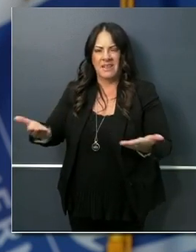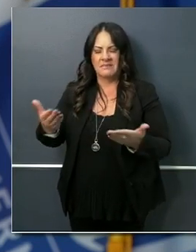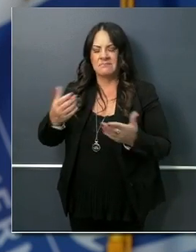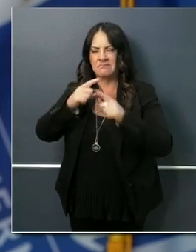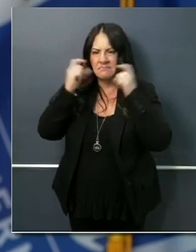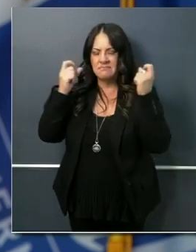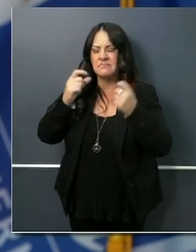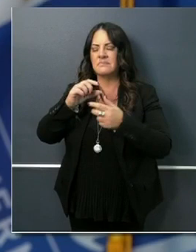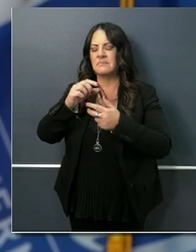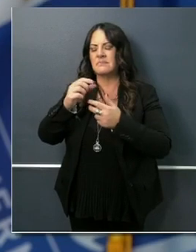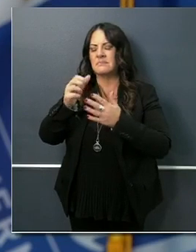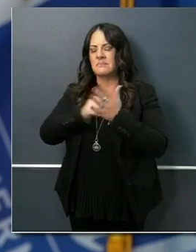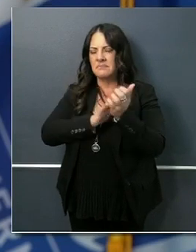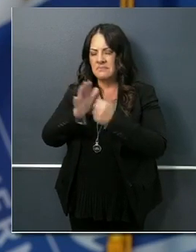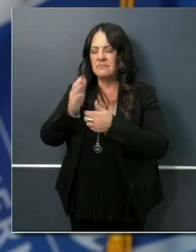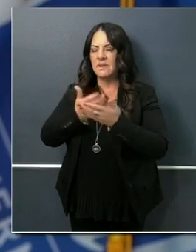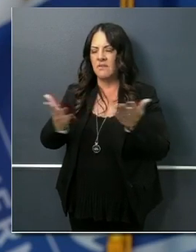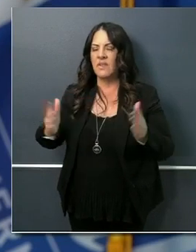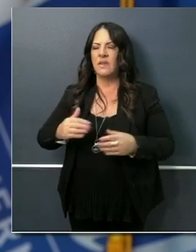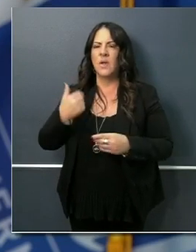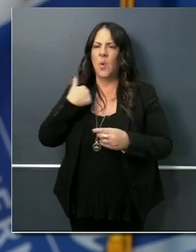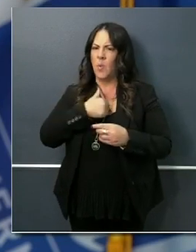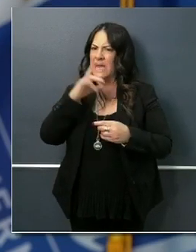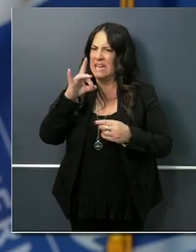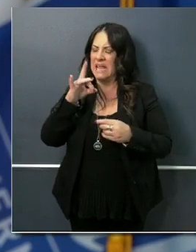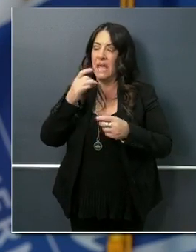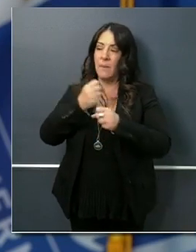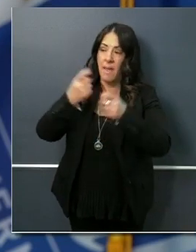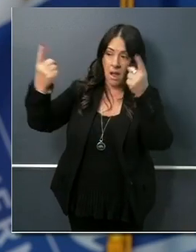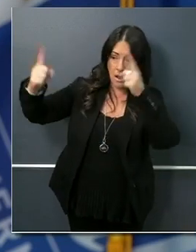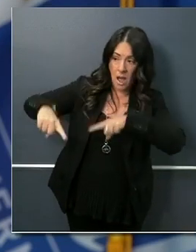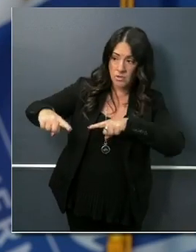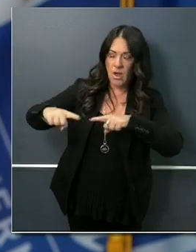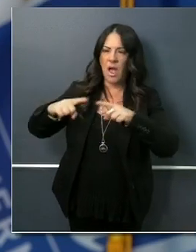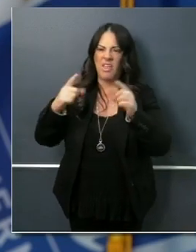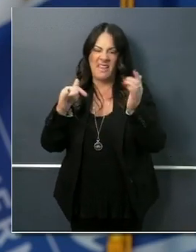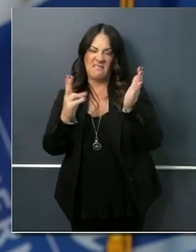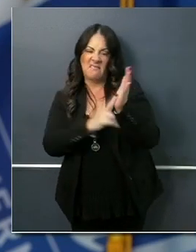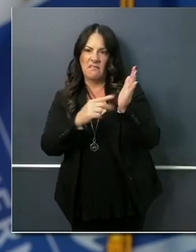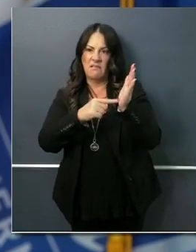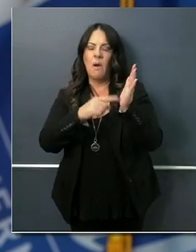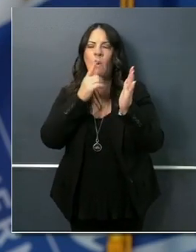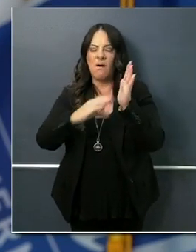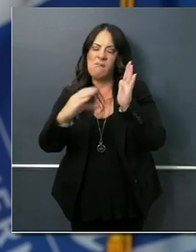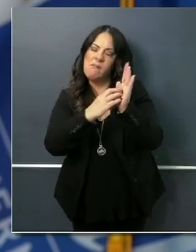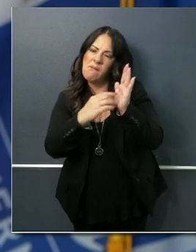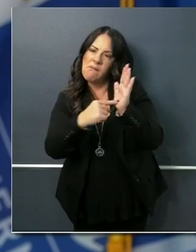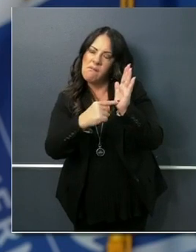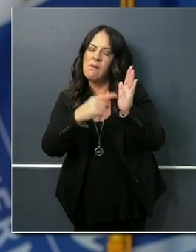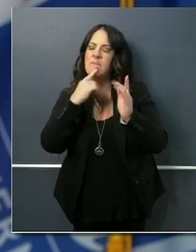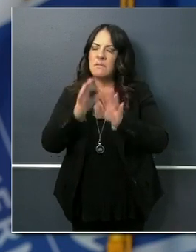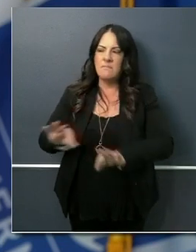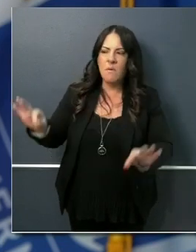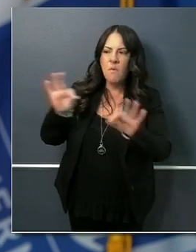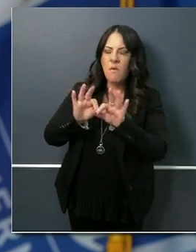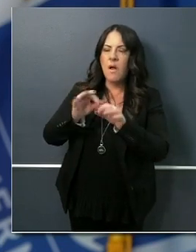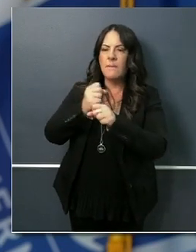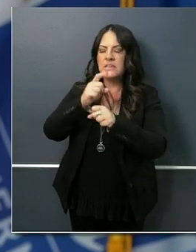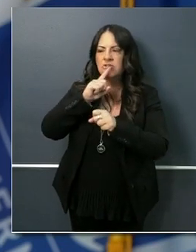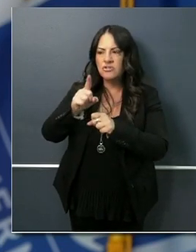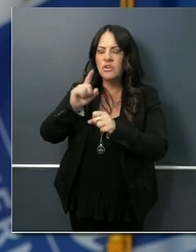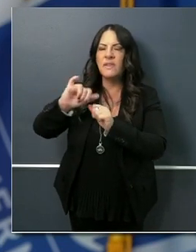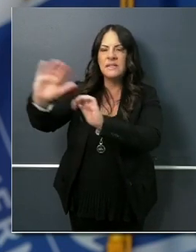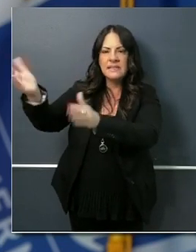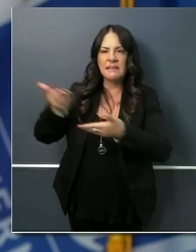We made sure by putting provisions in our contract language that protect California taxpayers in the state and have firm delivery metrics that